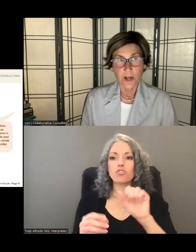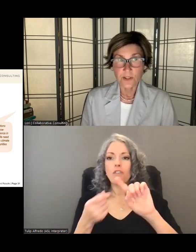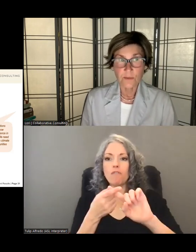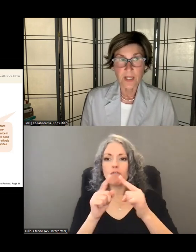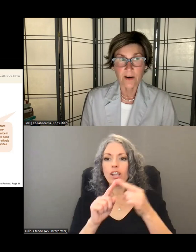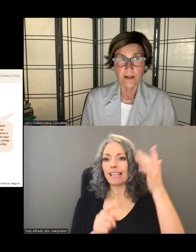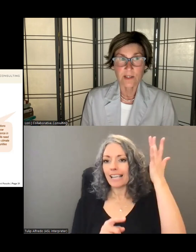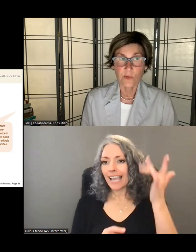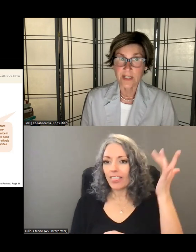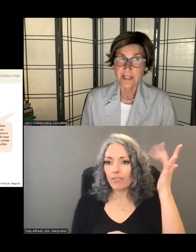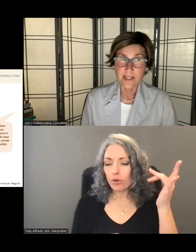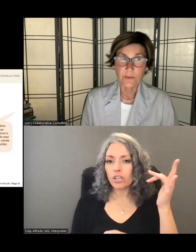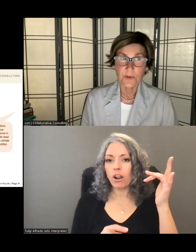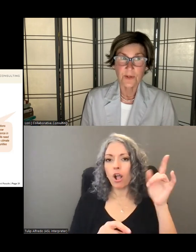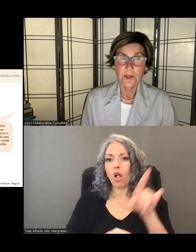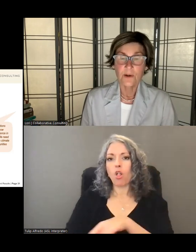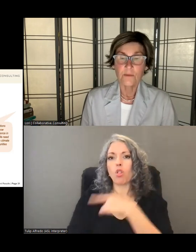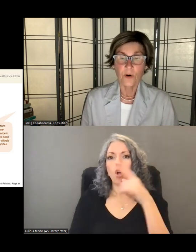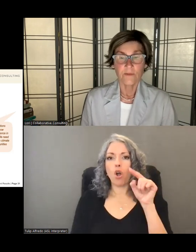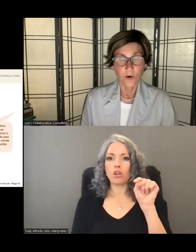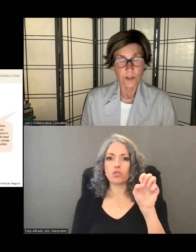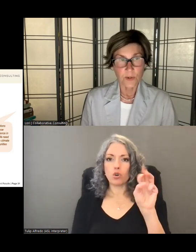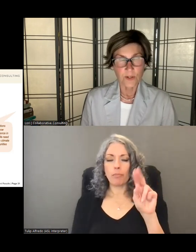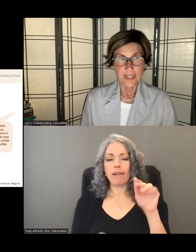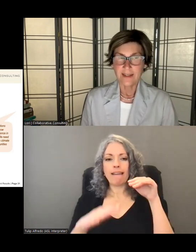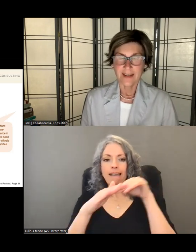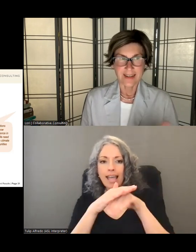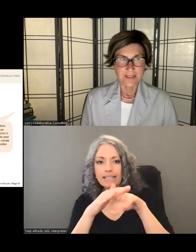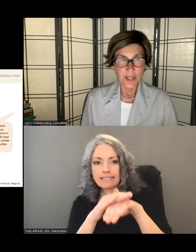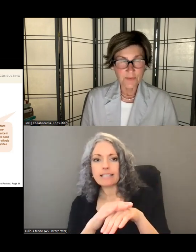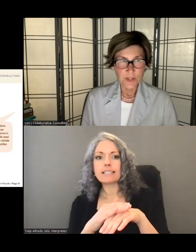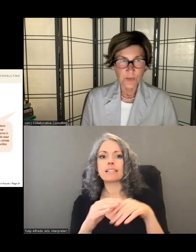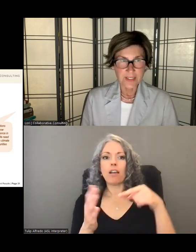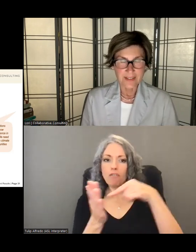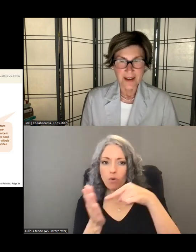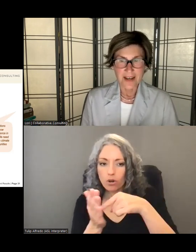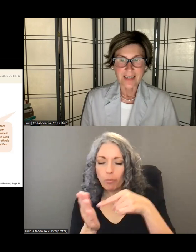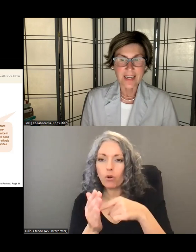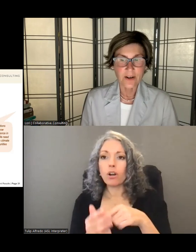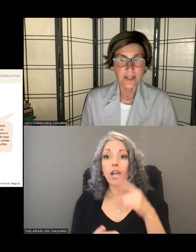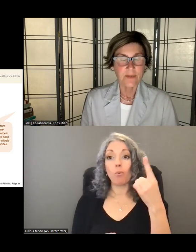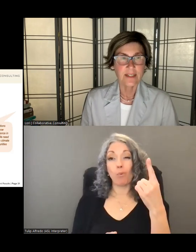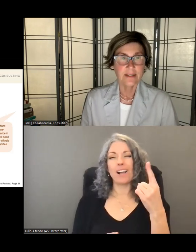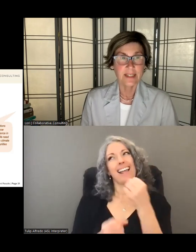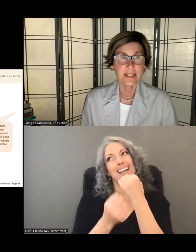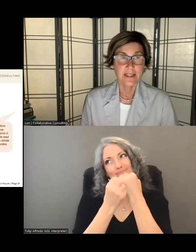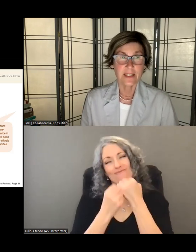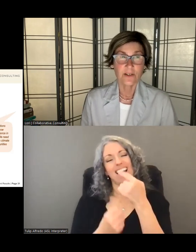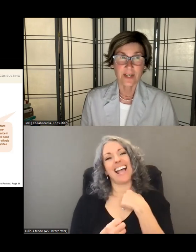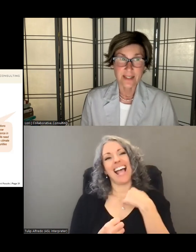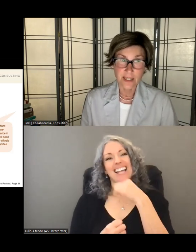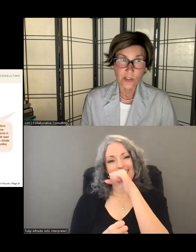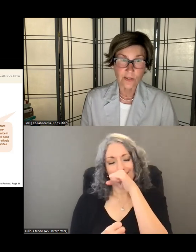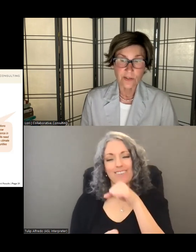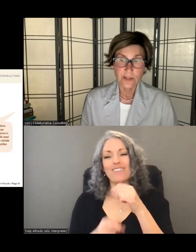where long-term care is more accessible, more affordable. And I love this one, caregiving is